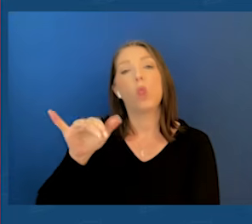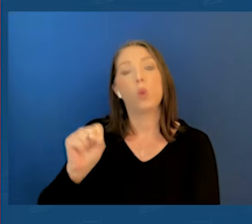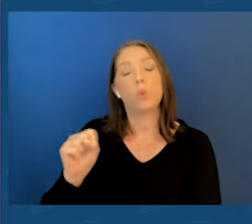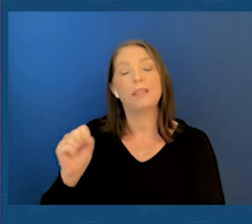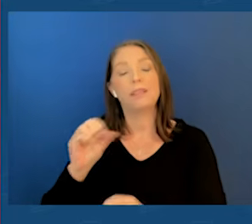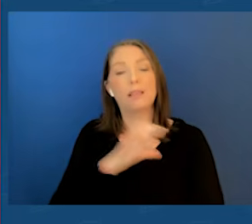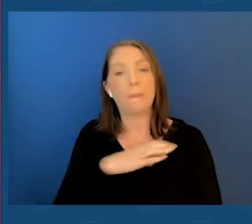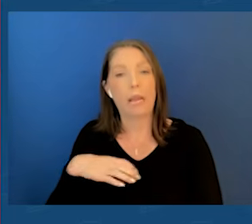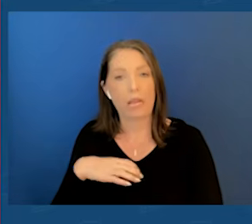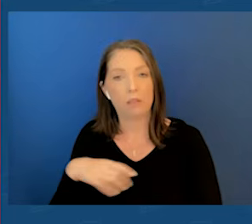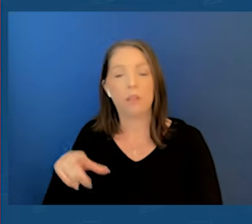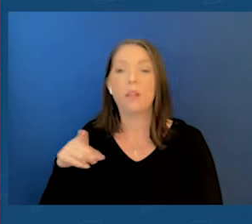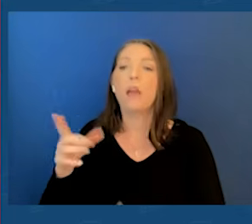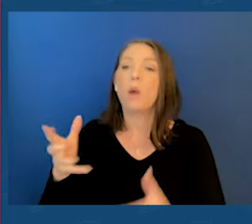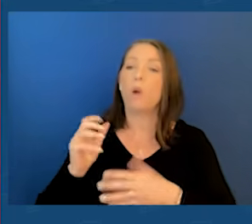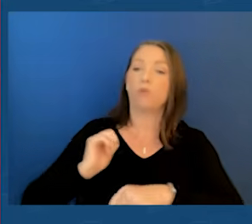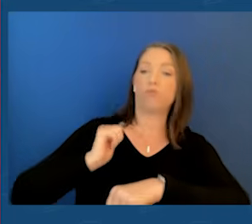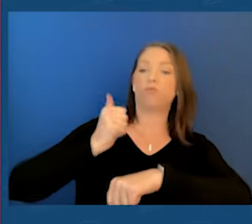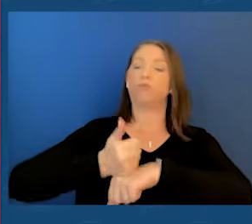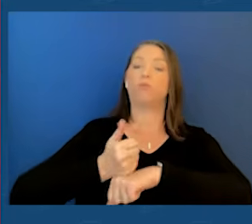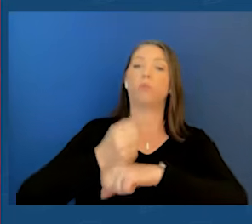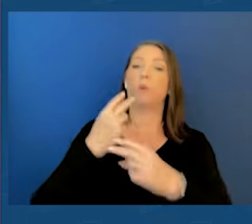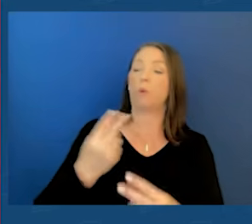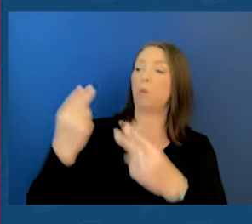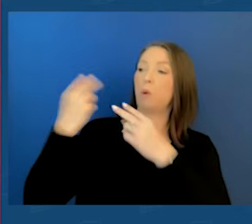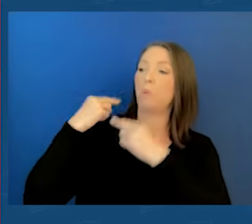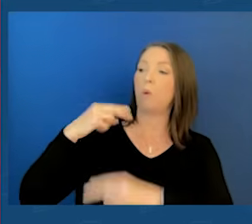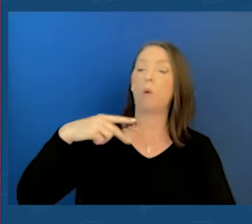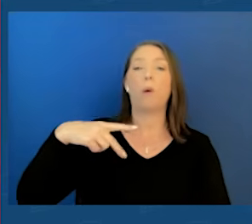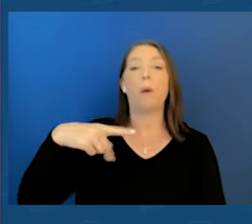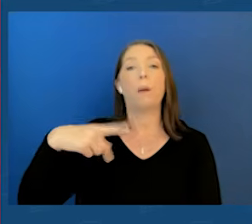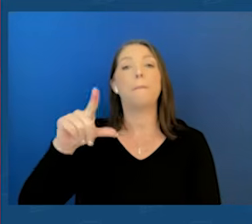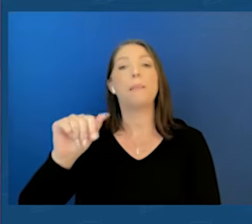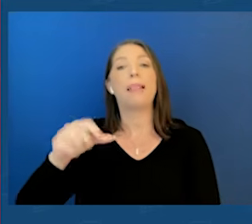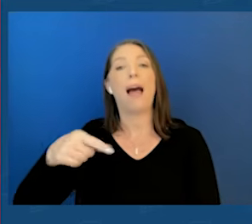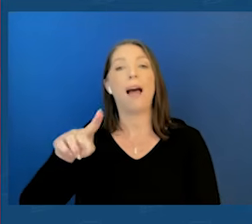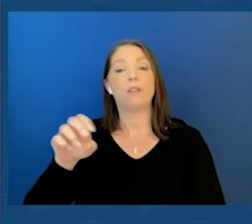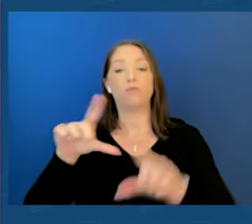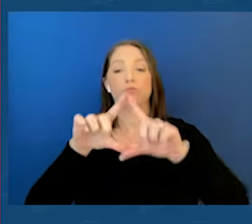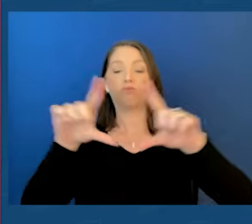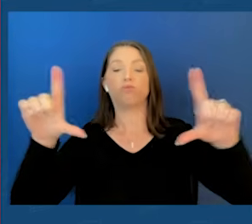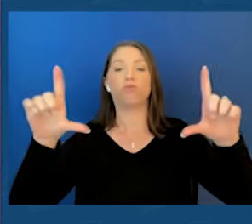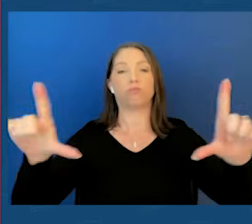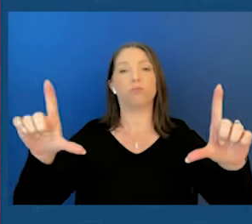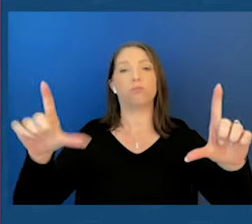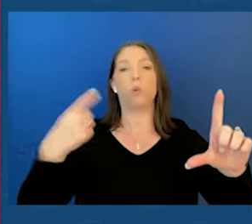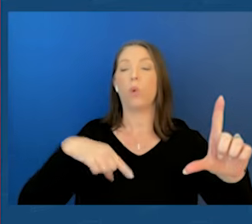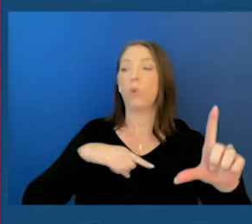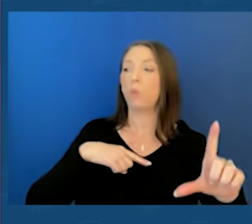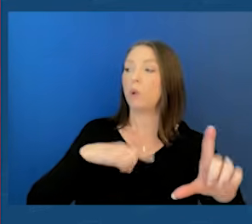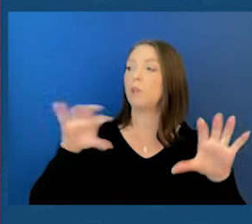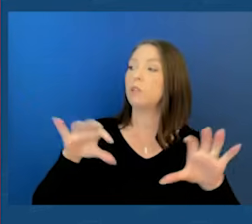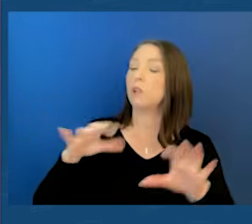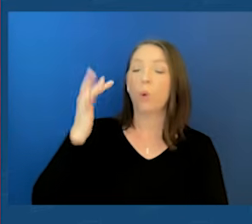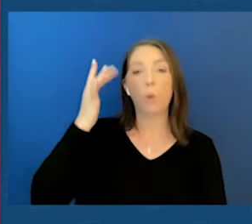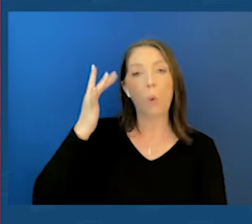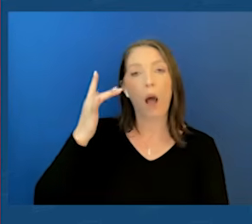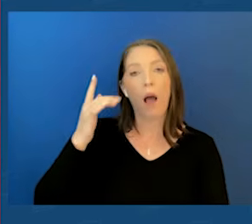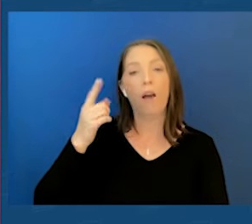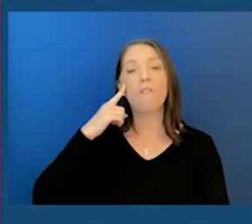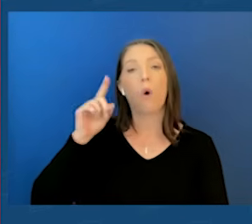memorial plaque, which we ended up doing last year. They did that so his lynching would not be covered up and